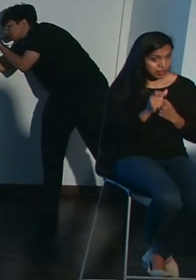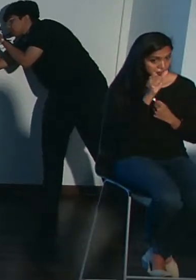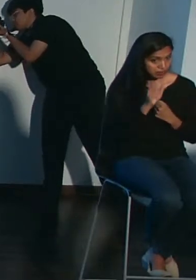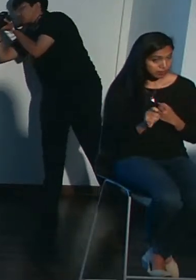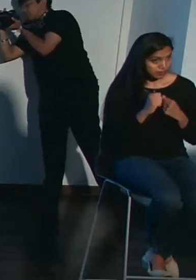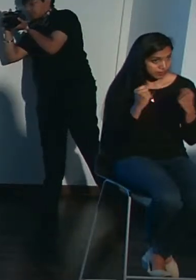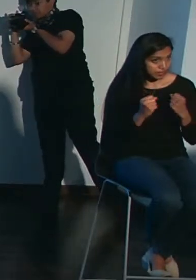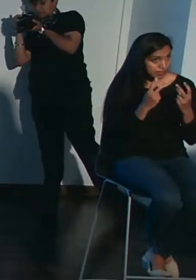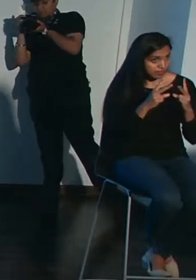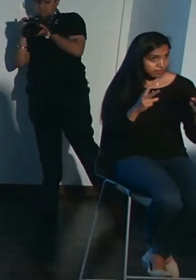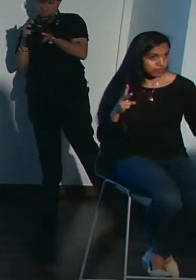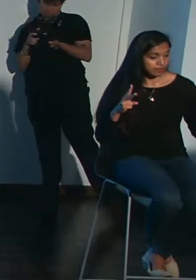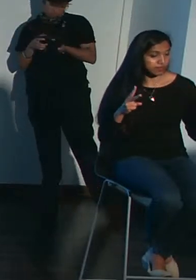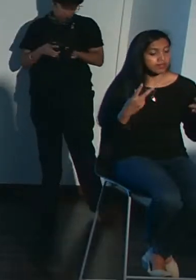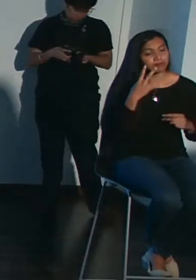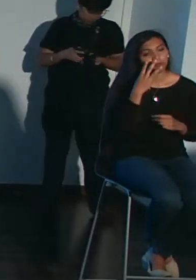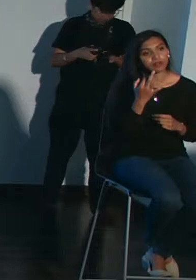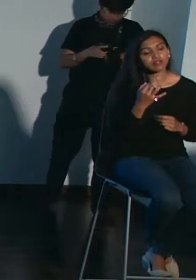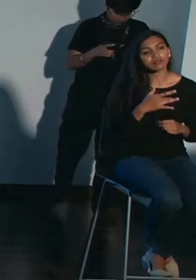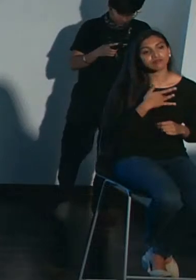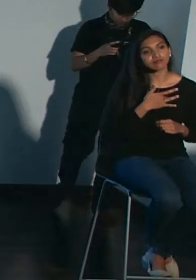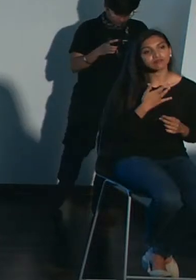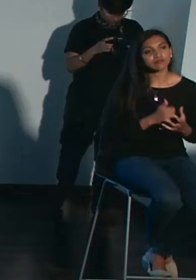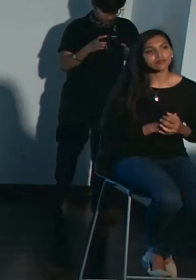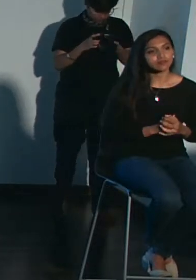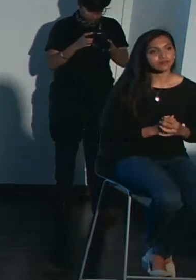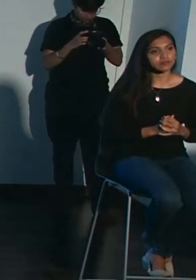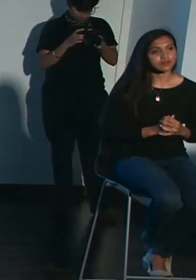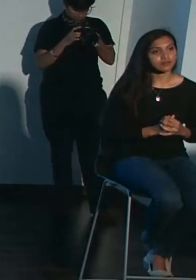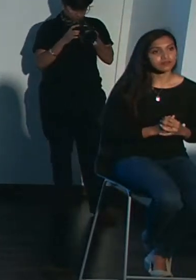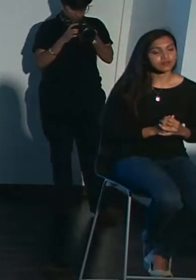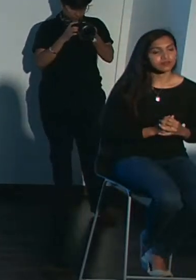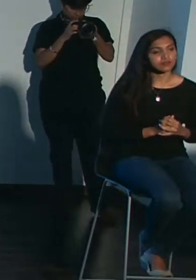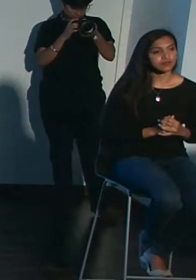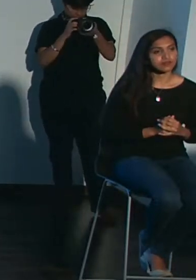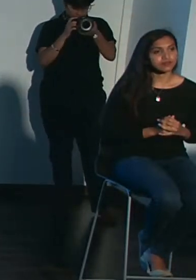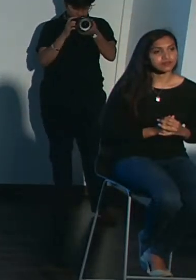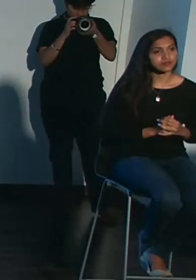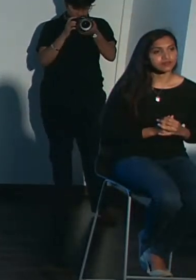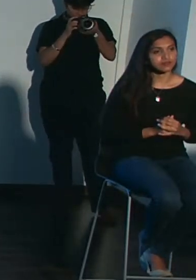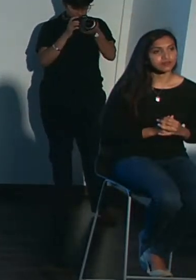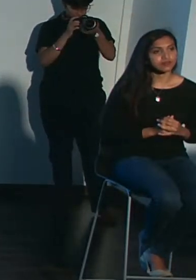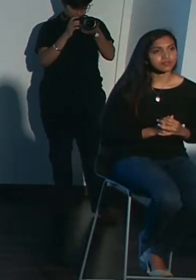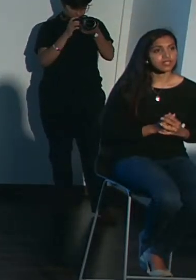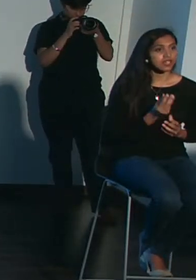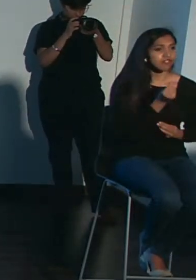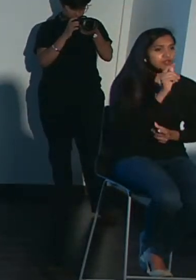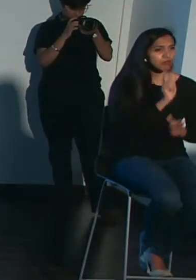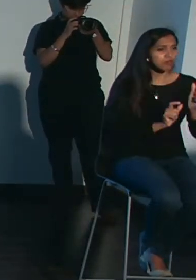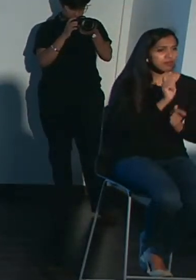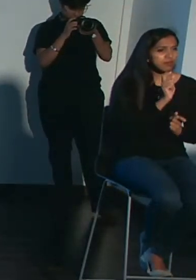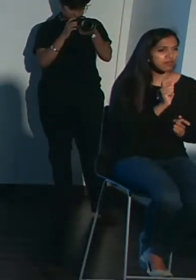I mean, I know it's happening, but it could be less bothered about